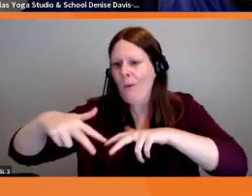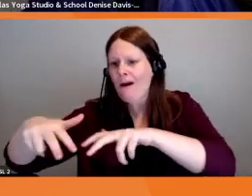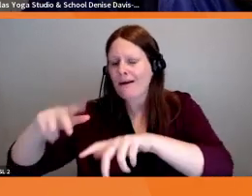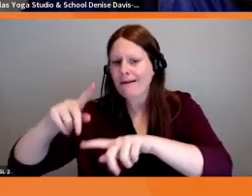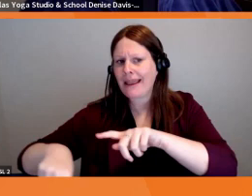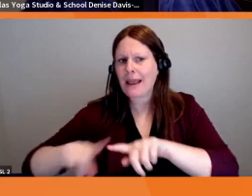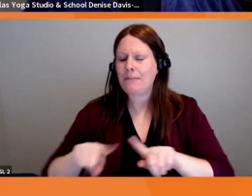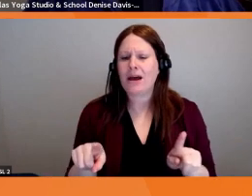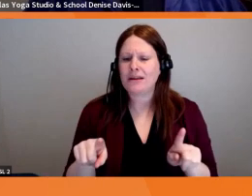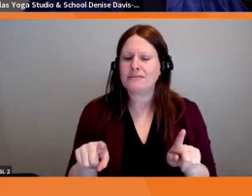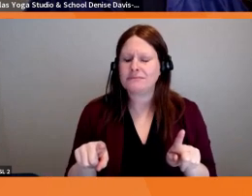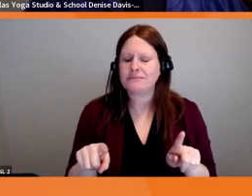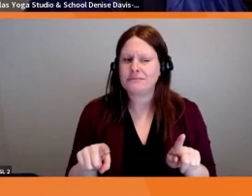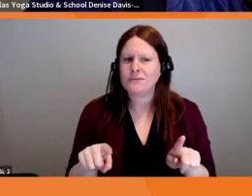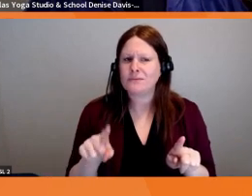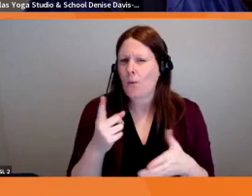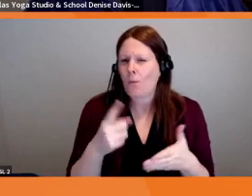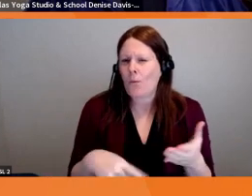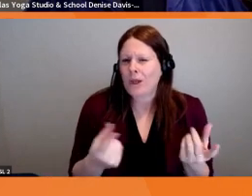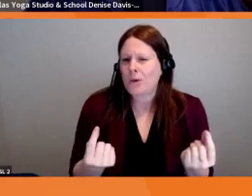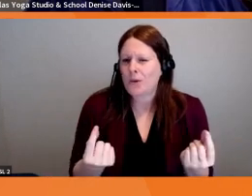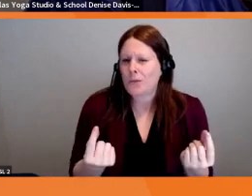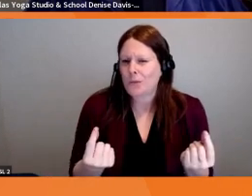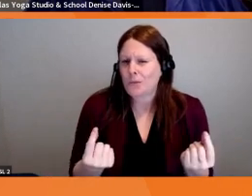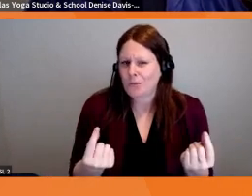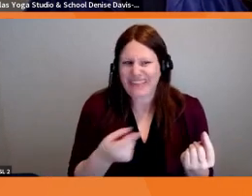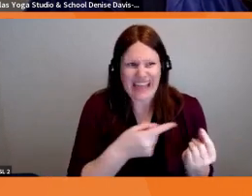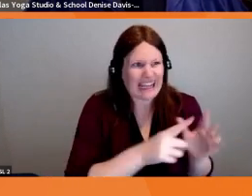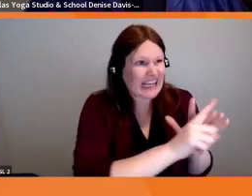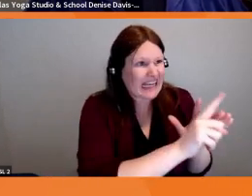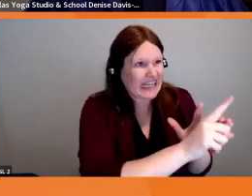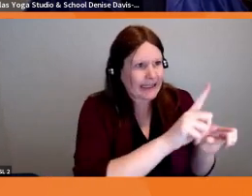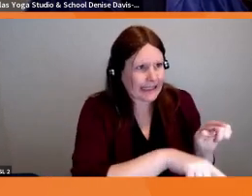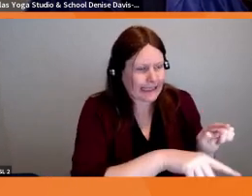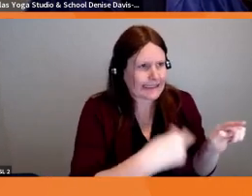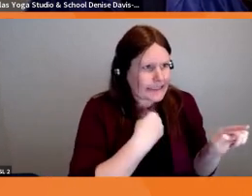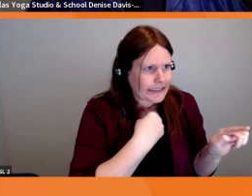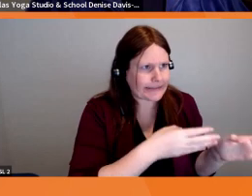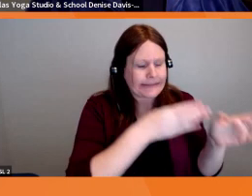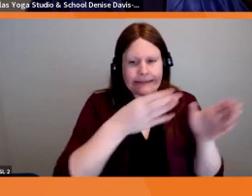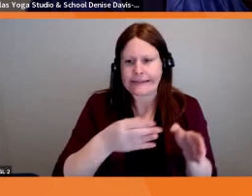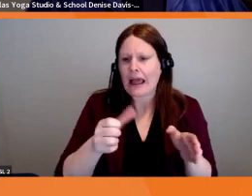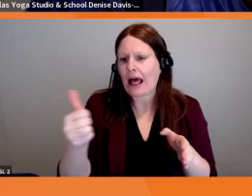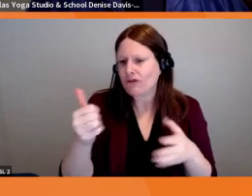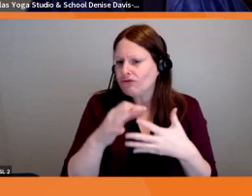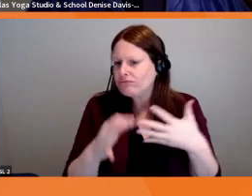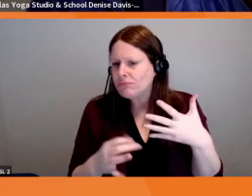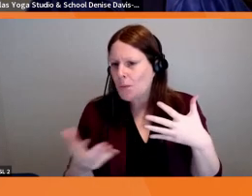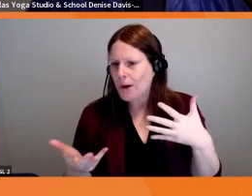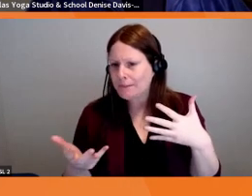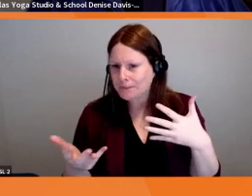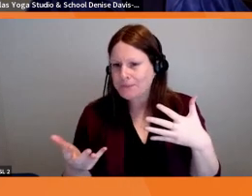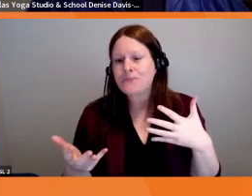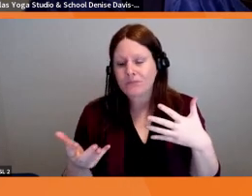can do. And what we can do is begin to pay attention to some of the